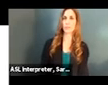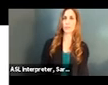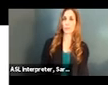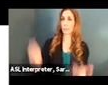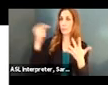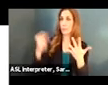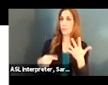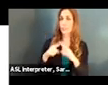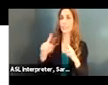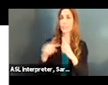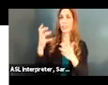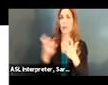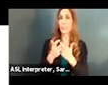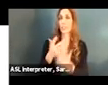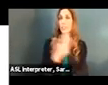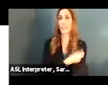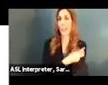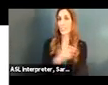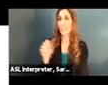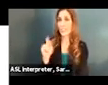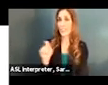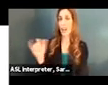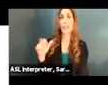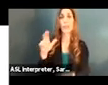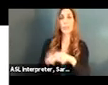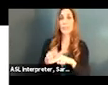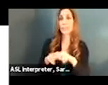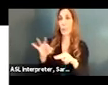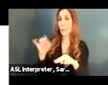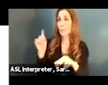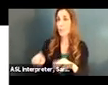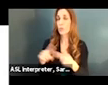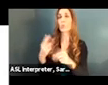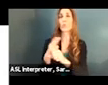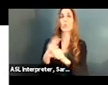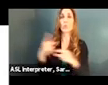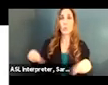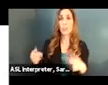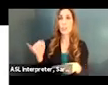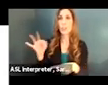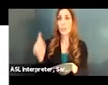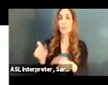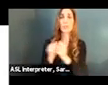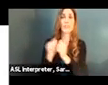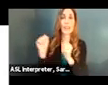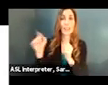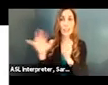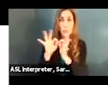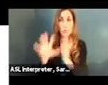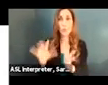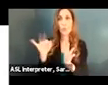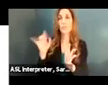can get at a vaccine site, like you can sit down if you need to, you can use a wheelchair if you need to, there are ASL interpreters. This is